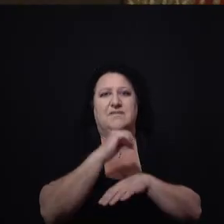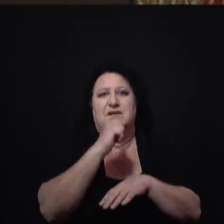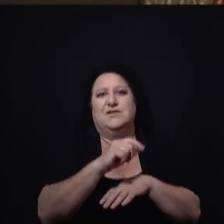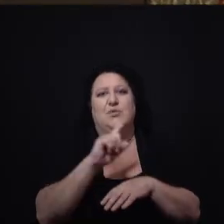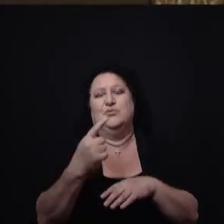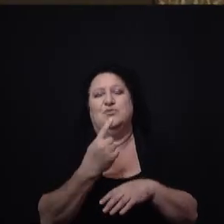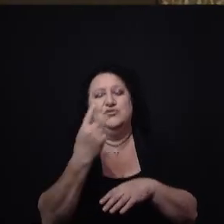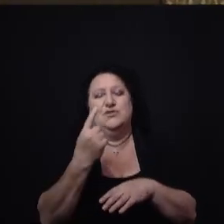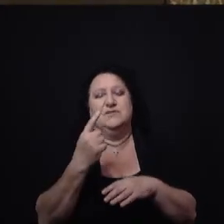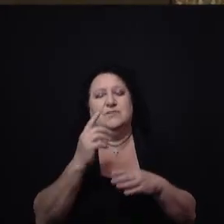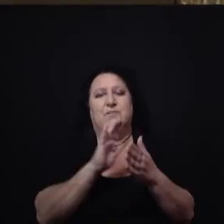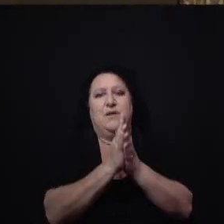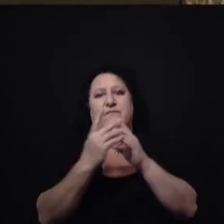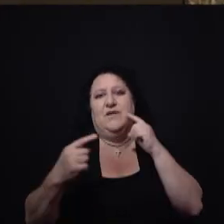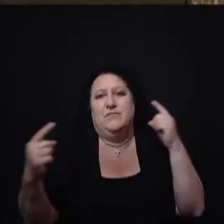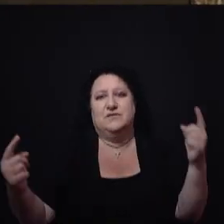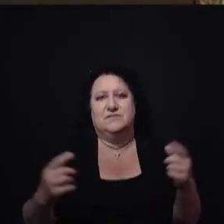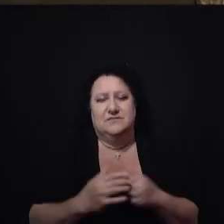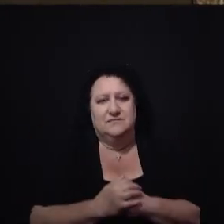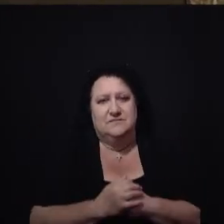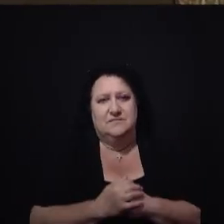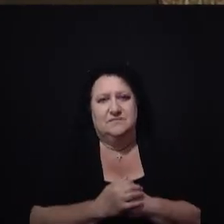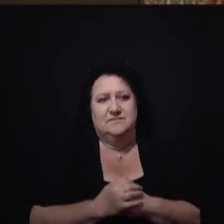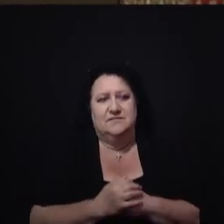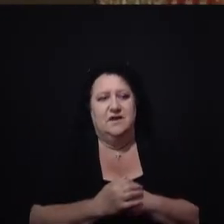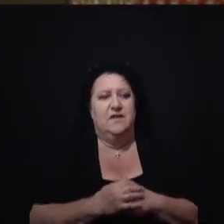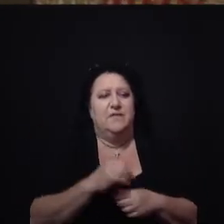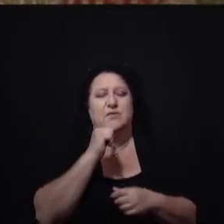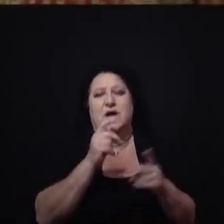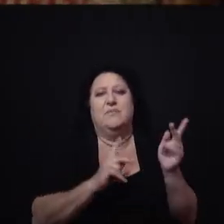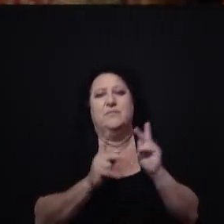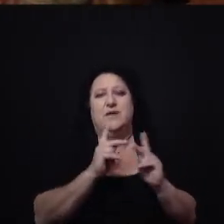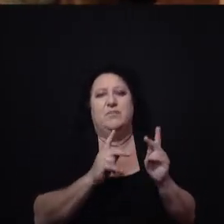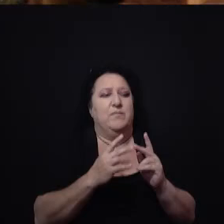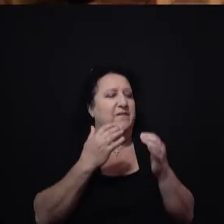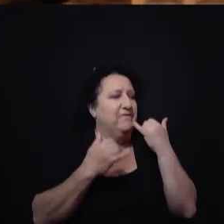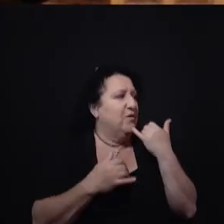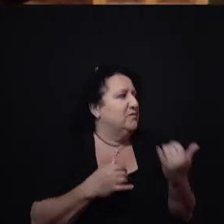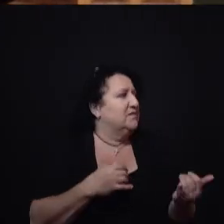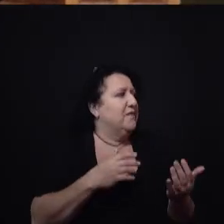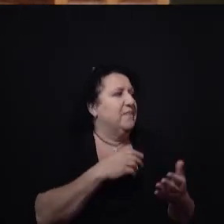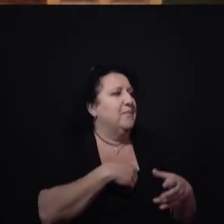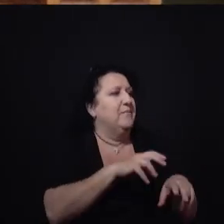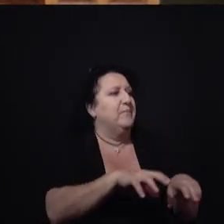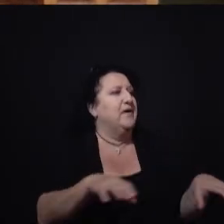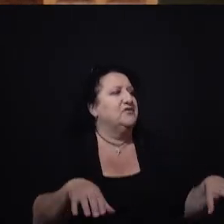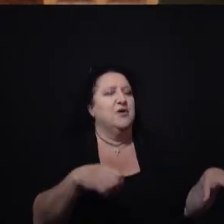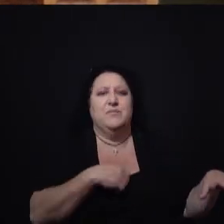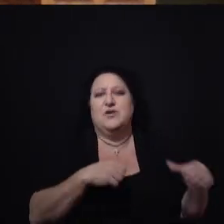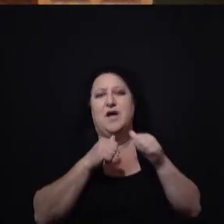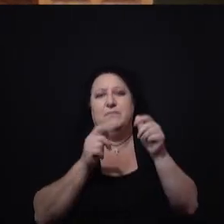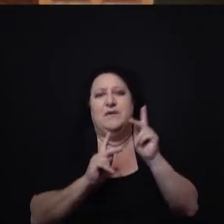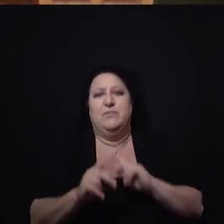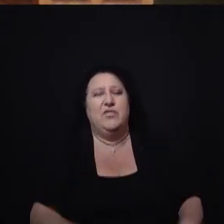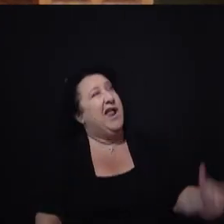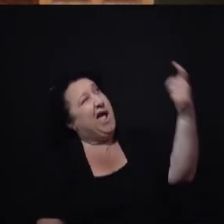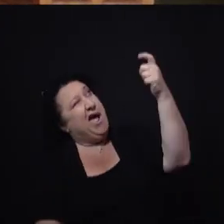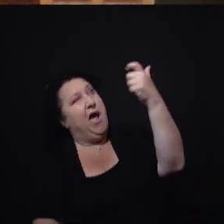Rarely are the ones that are, they're not the ones who are sitting there, my phone's on the bench, otherwise I pull it out. They're not the ones that are taking a selfie every time they do a good deed